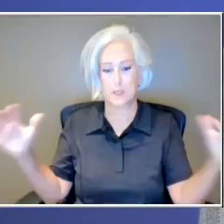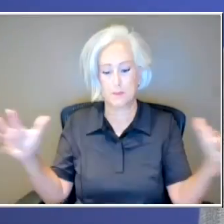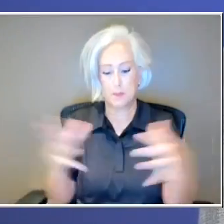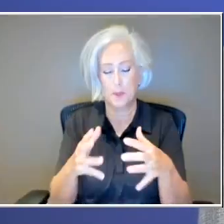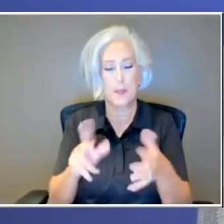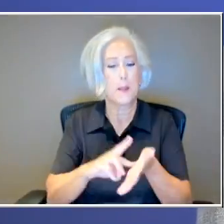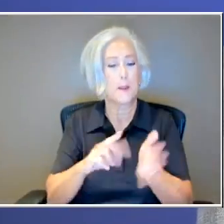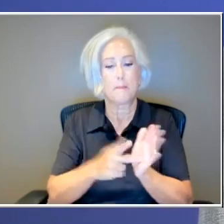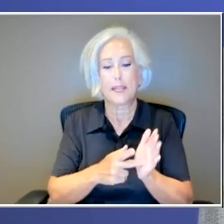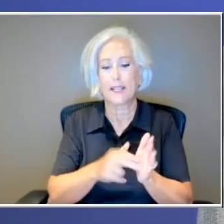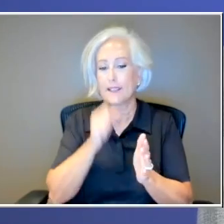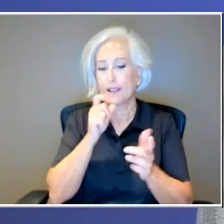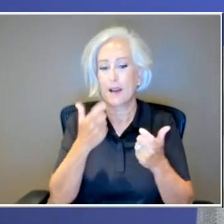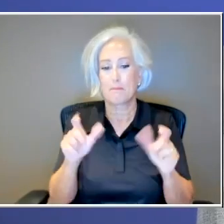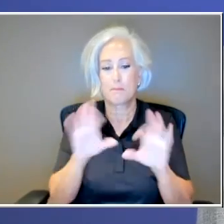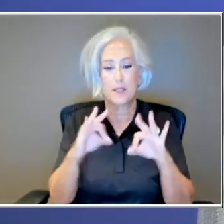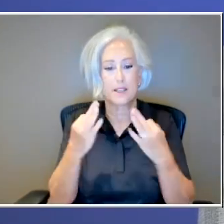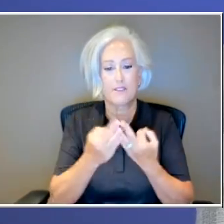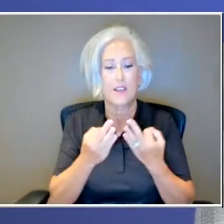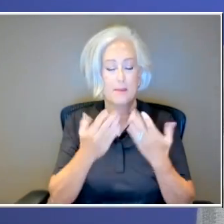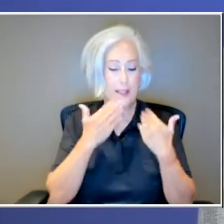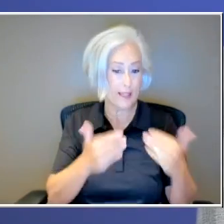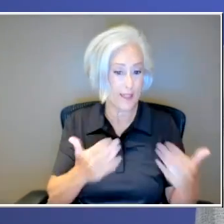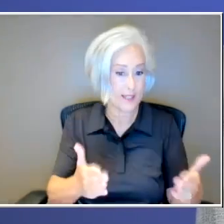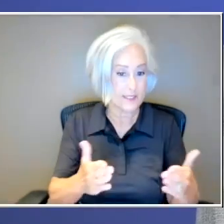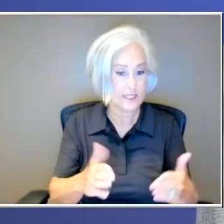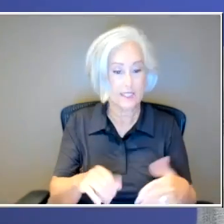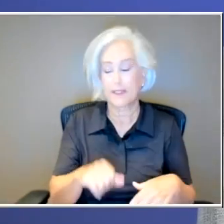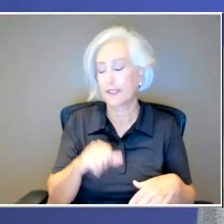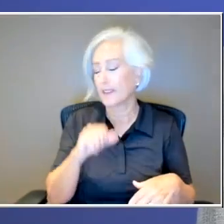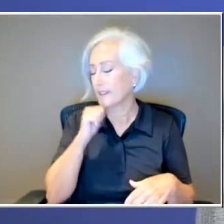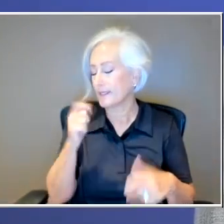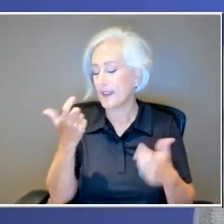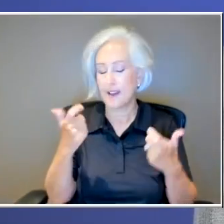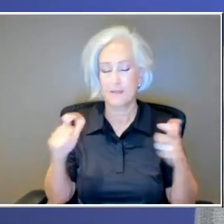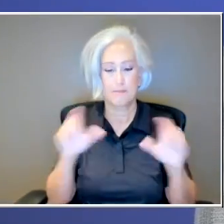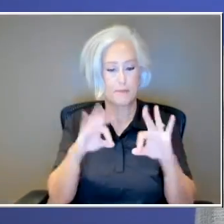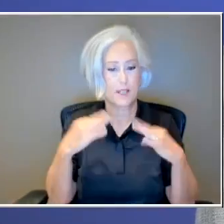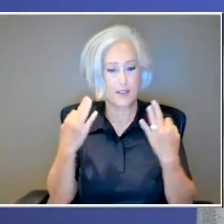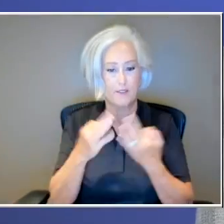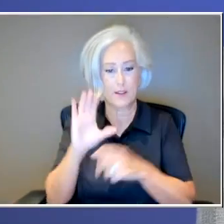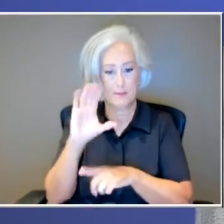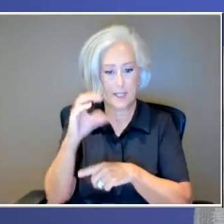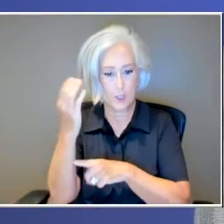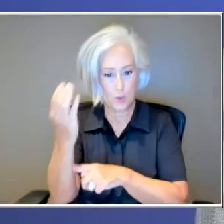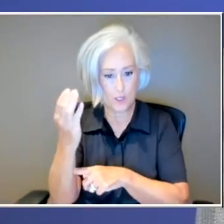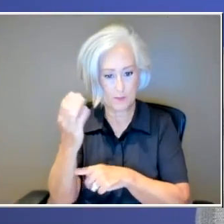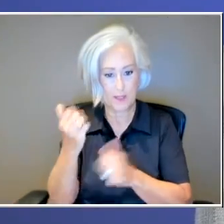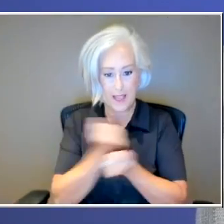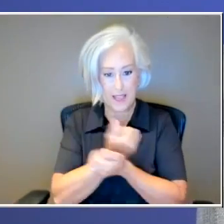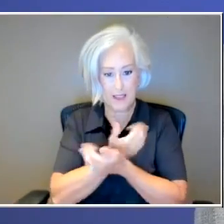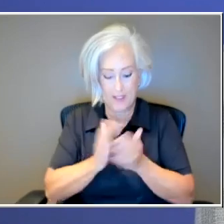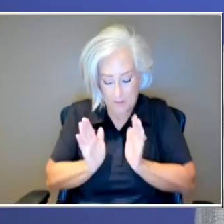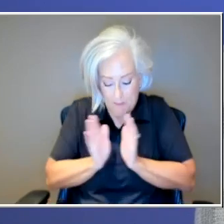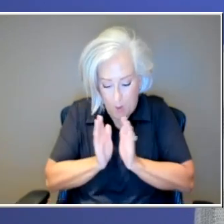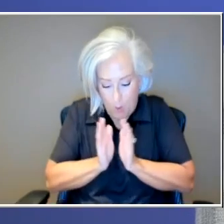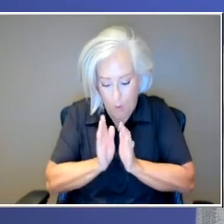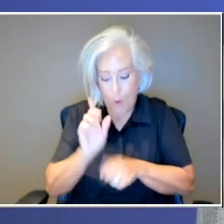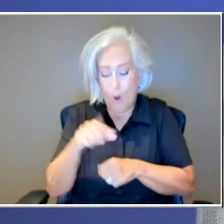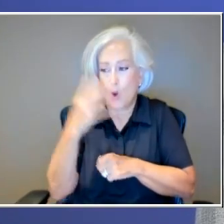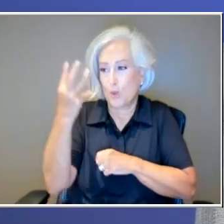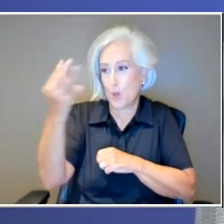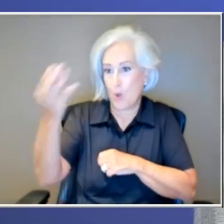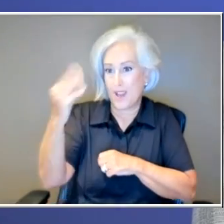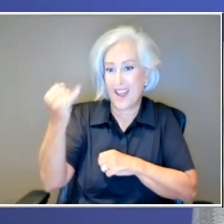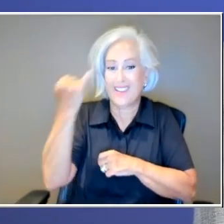not a big family Christmas get together. Everything was small, and I only went out when I needed to, basically to get